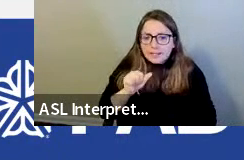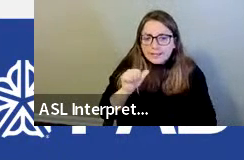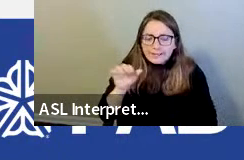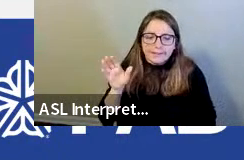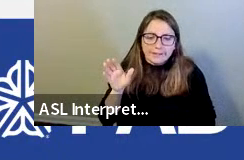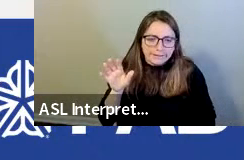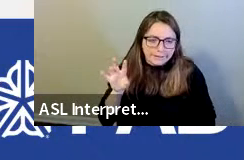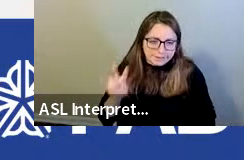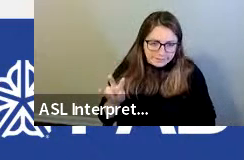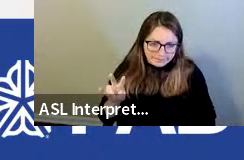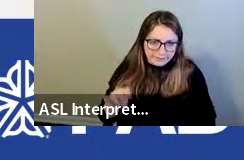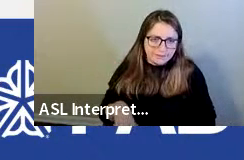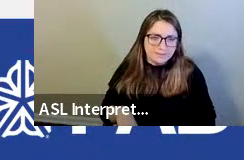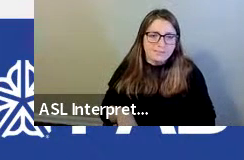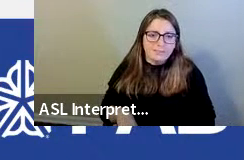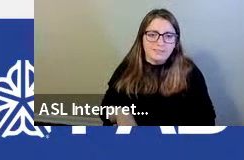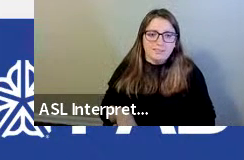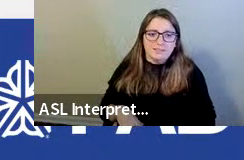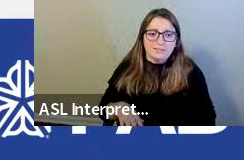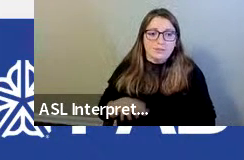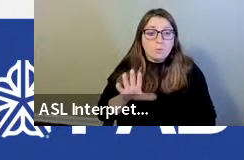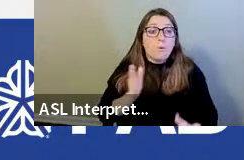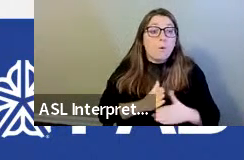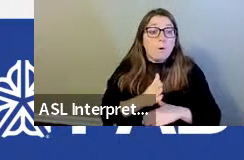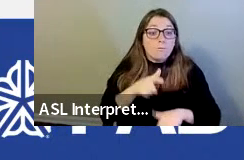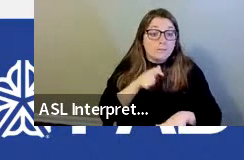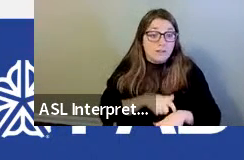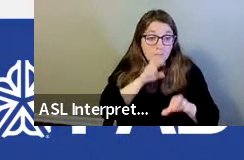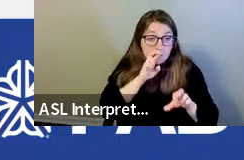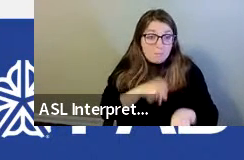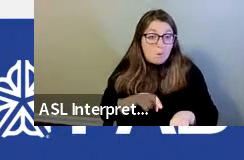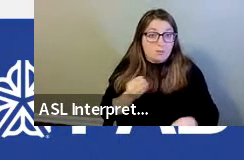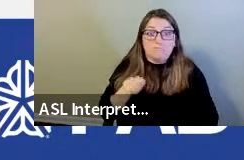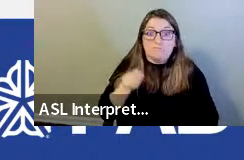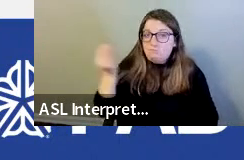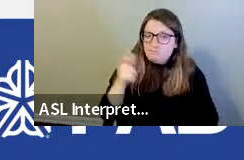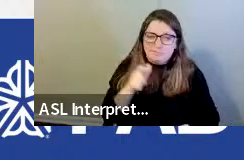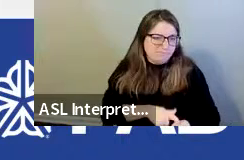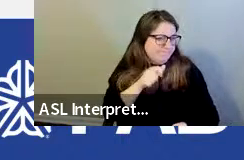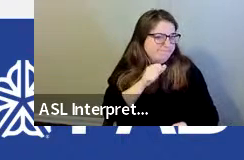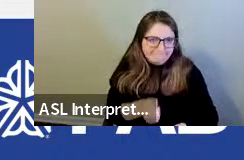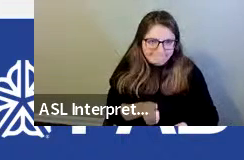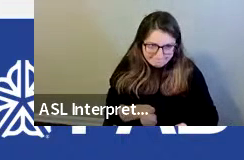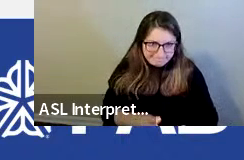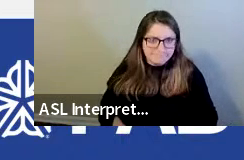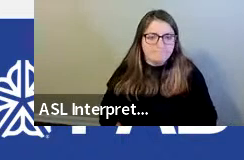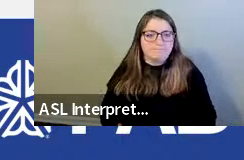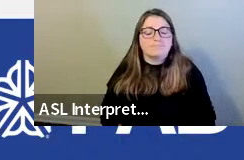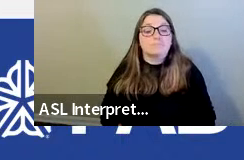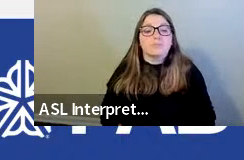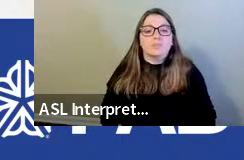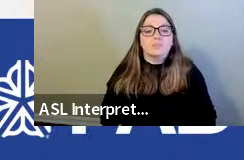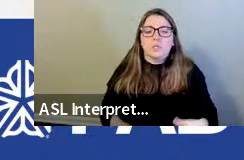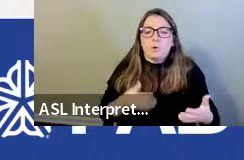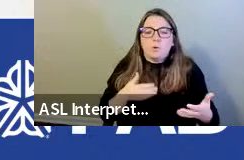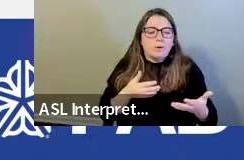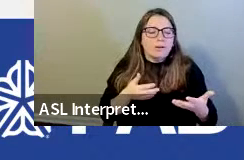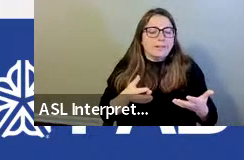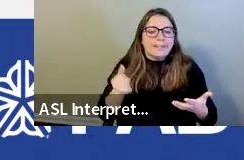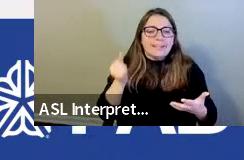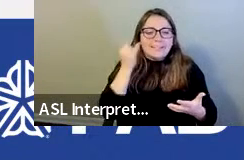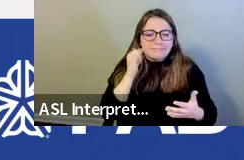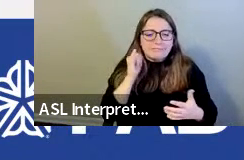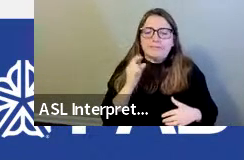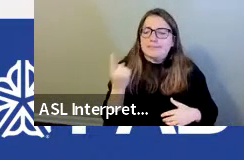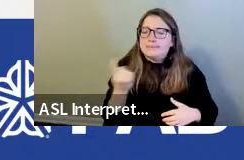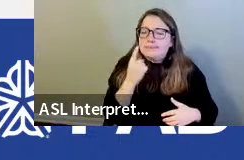a failure to submit your overtime report immediately. Anything that directly impacts the internal operations of